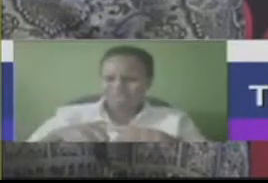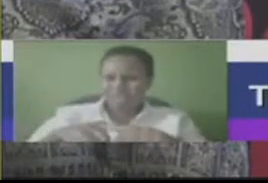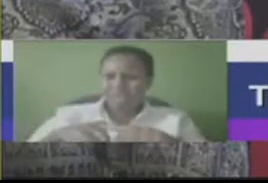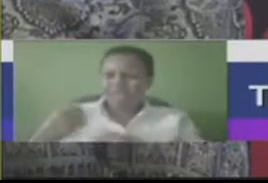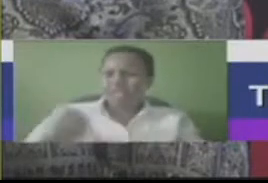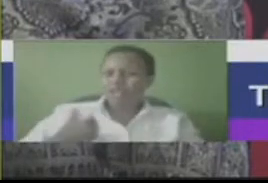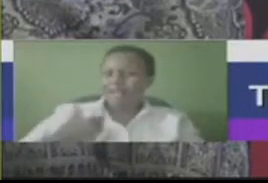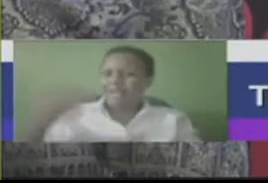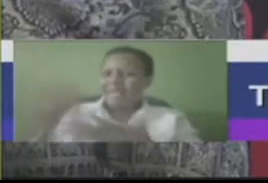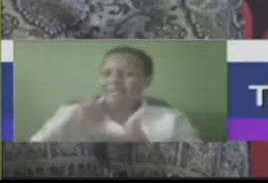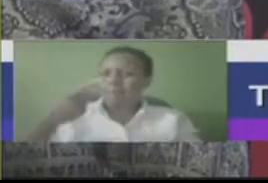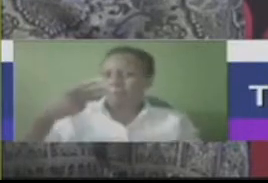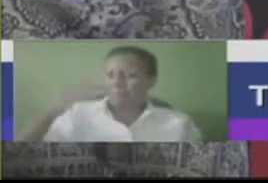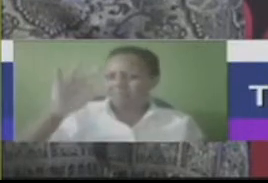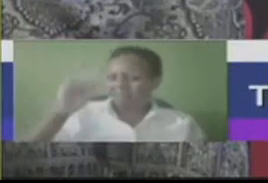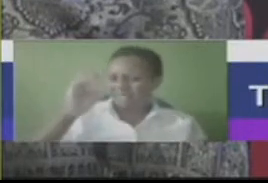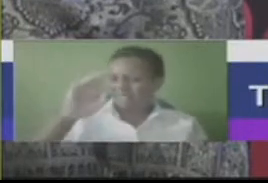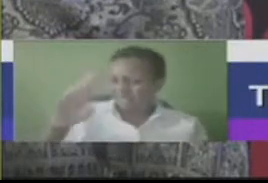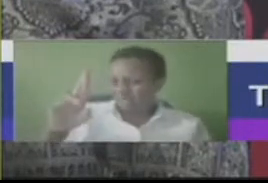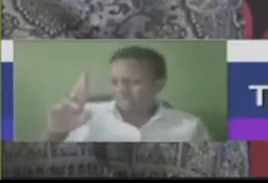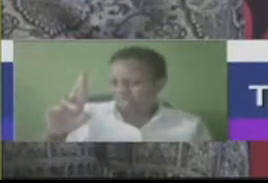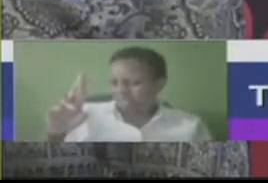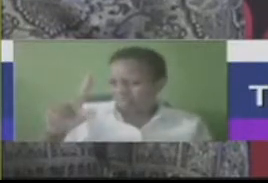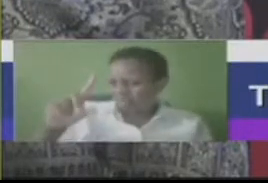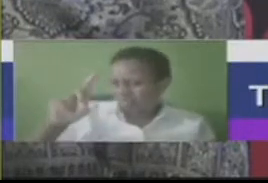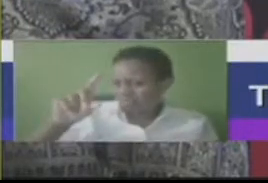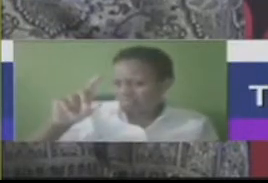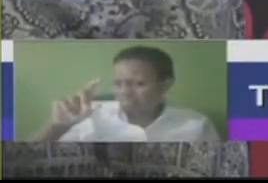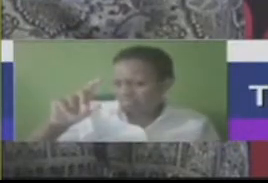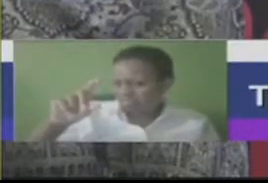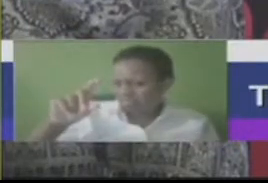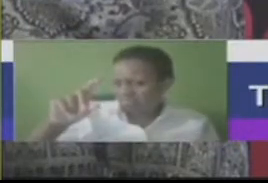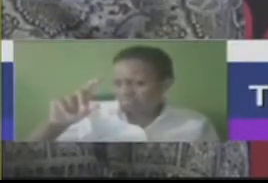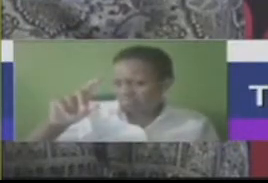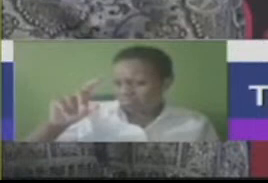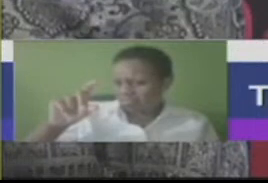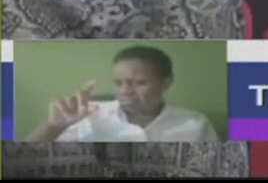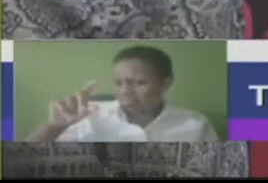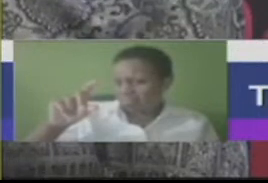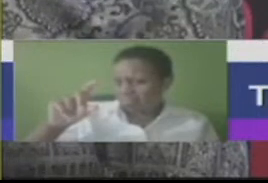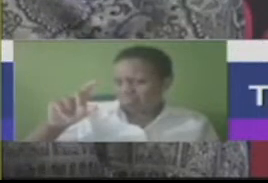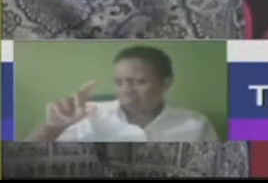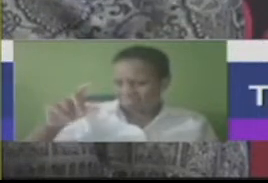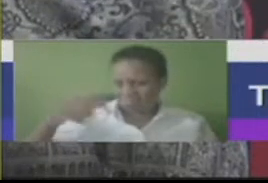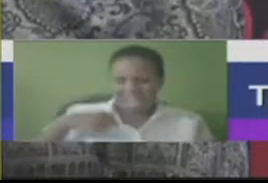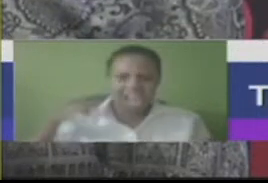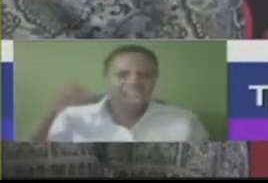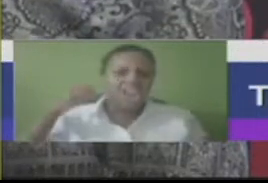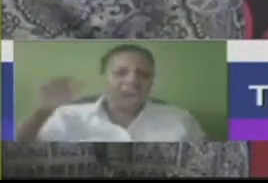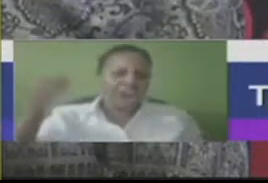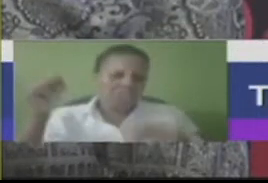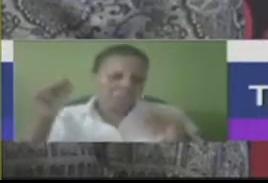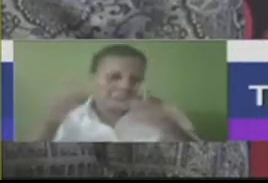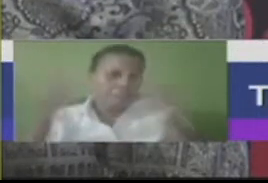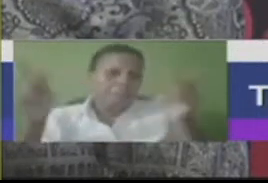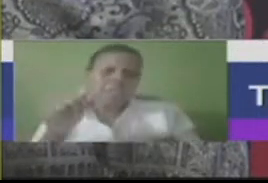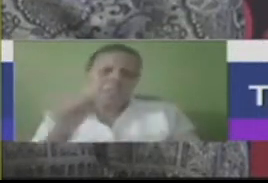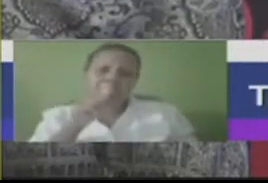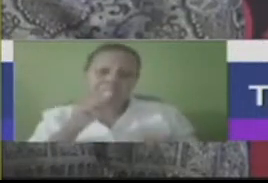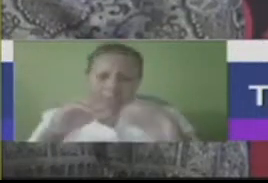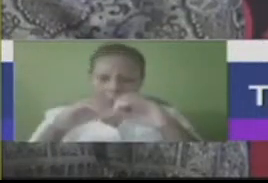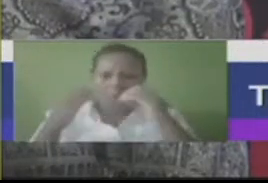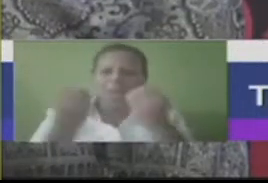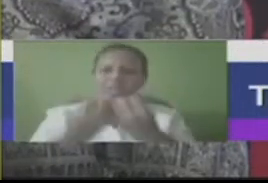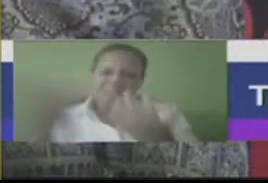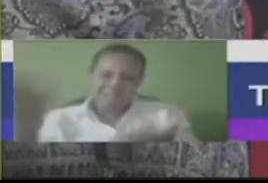that facility be extended to any private or other state organization that has a similar relationship to be able to access vaccines